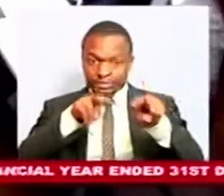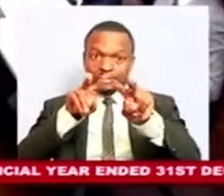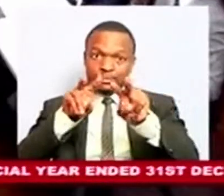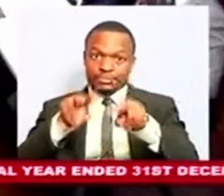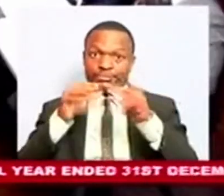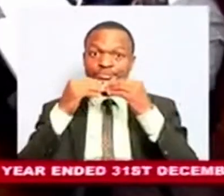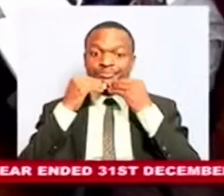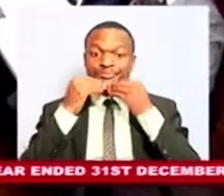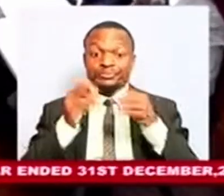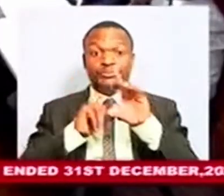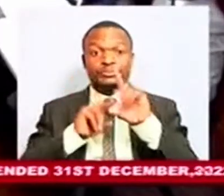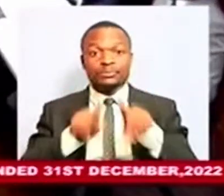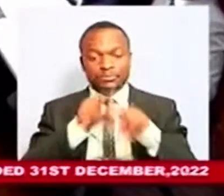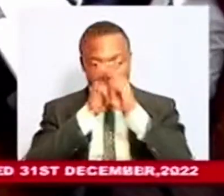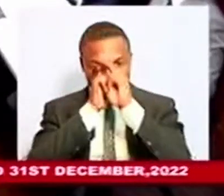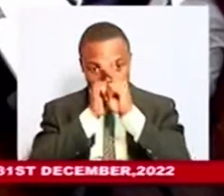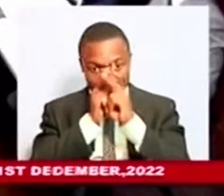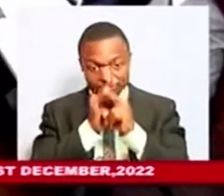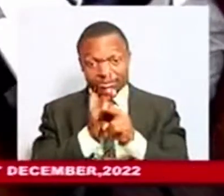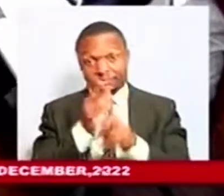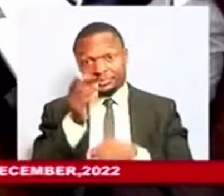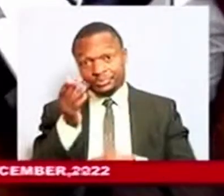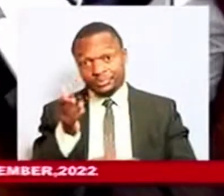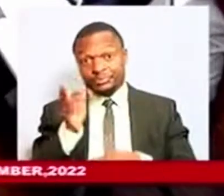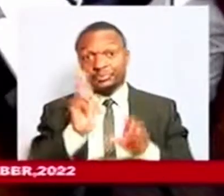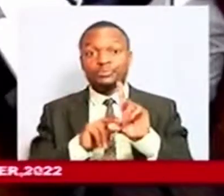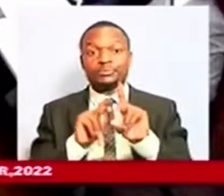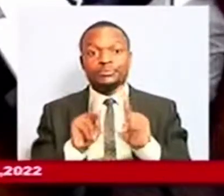Thank you, Chair. Yes, Honorable Simus. Chair,